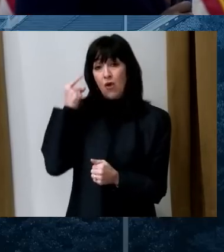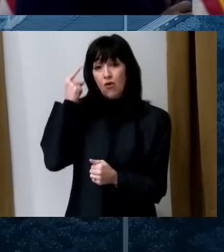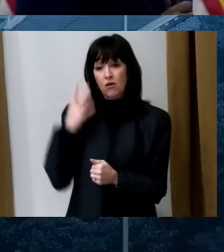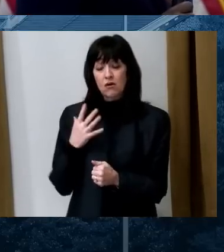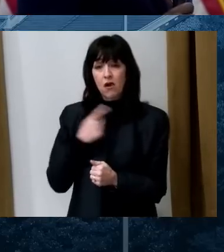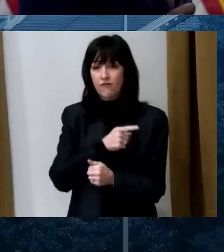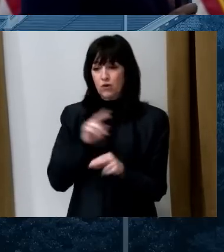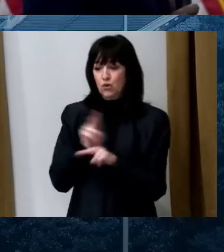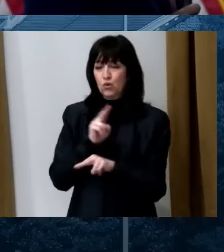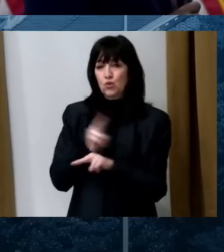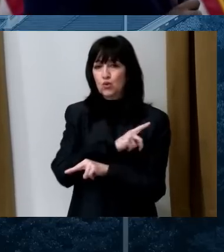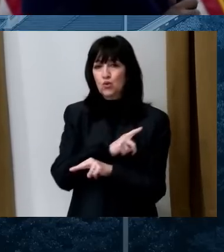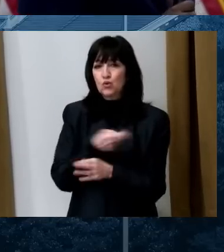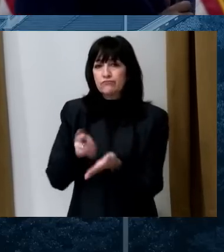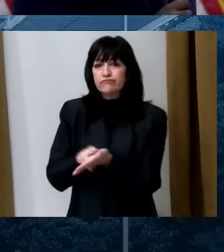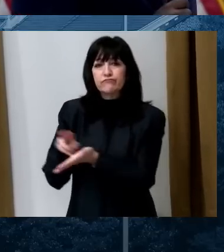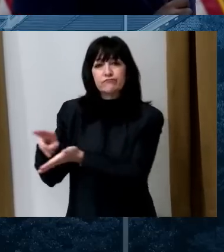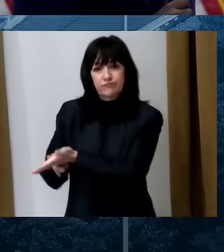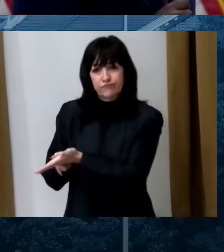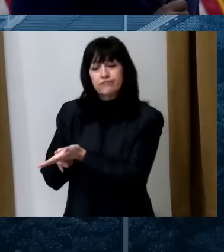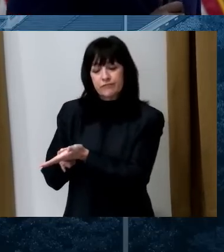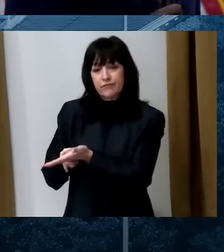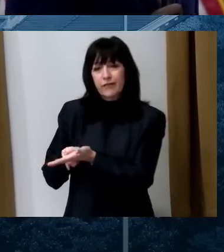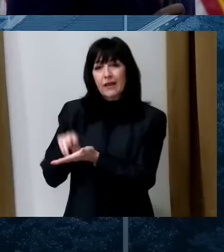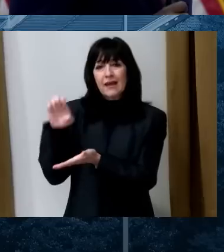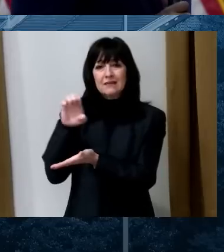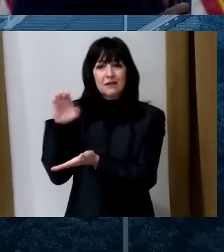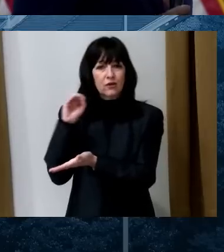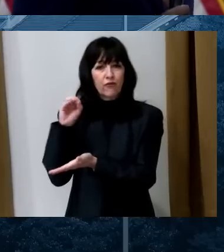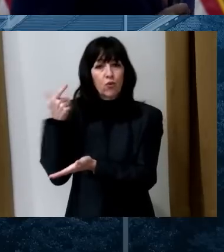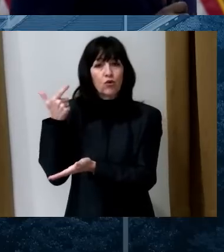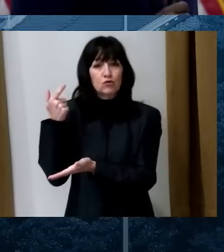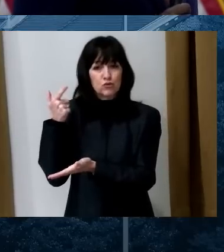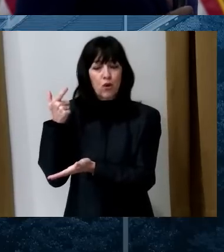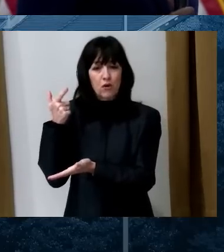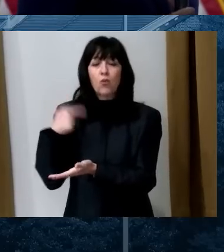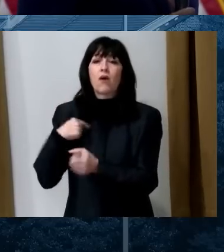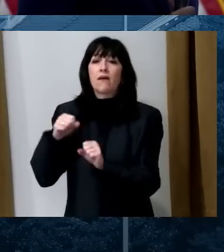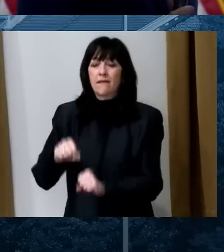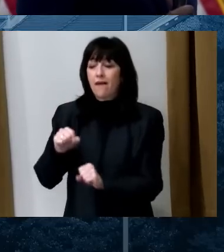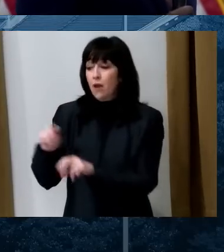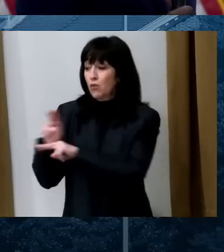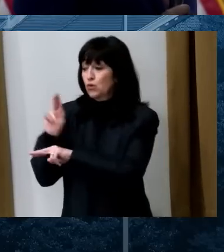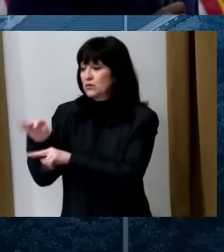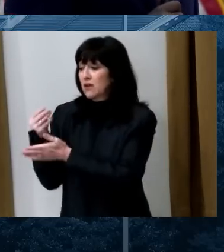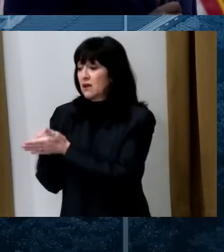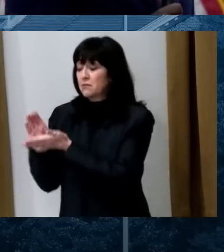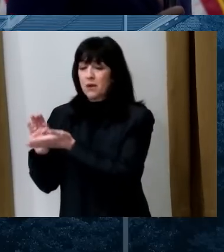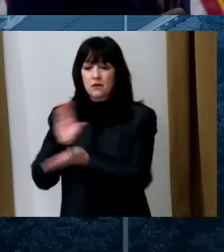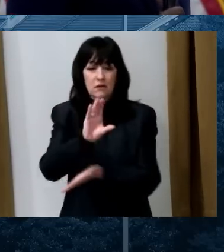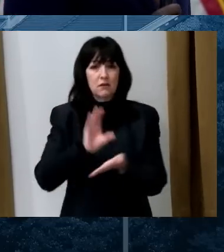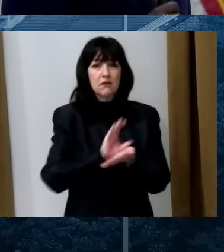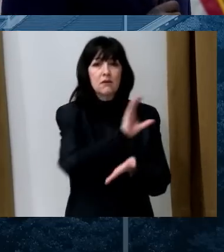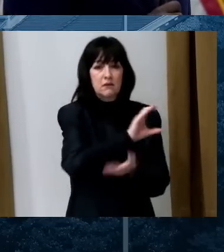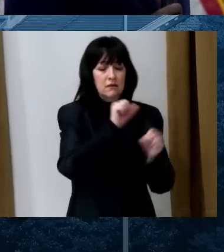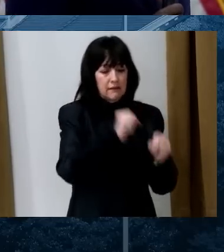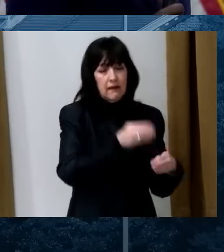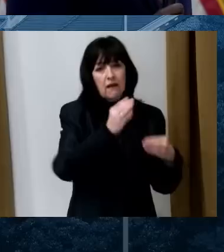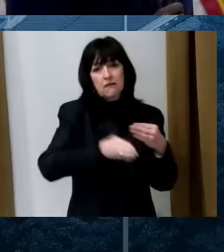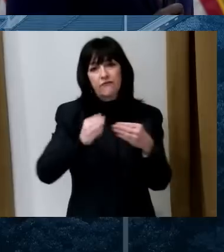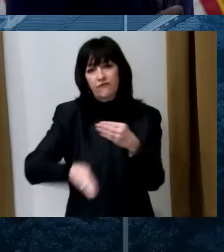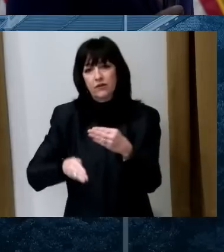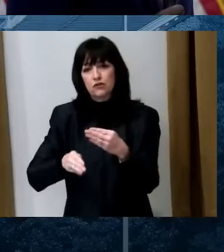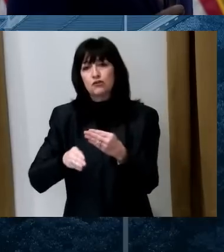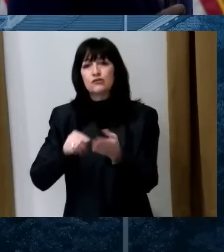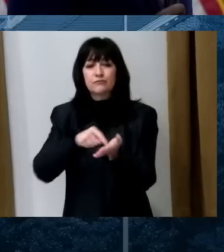of Executive Order 21, we've been able to forward fund a lot of projects very quickly. I think when this conversation really